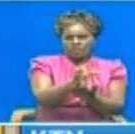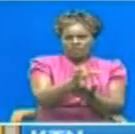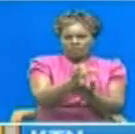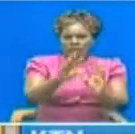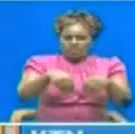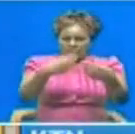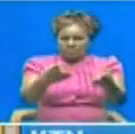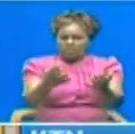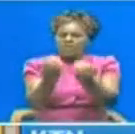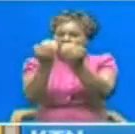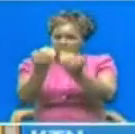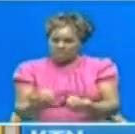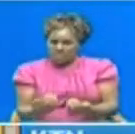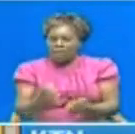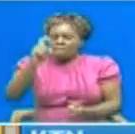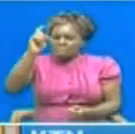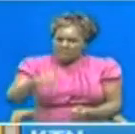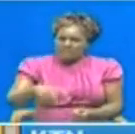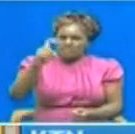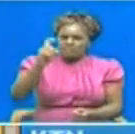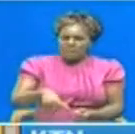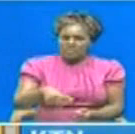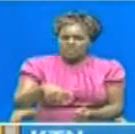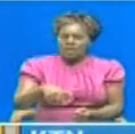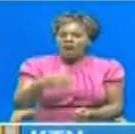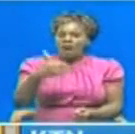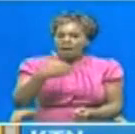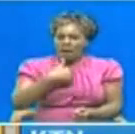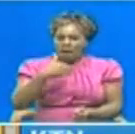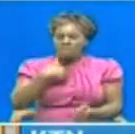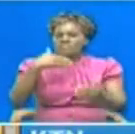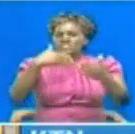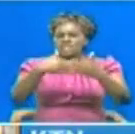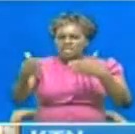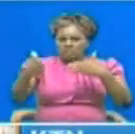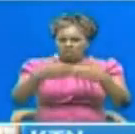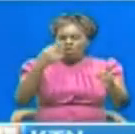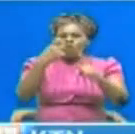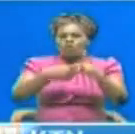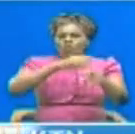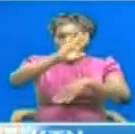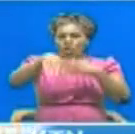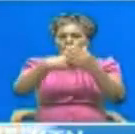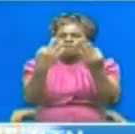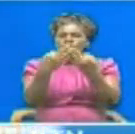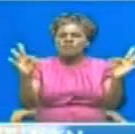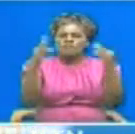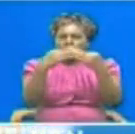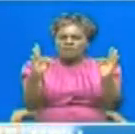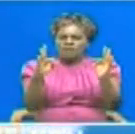them a requirement that they must carry signals from all free-to-air